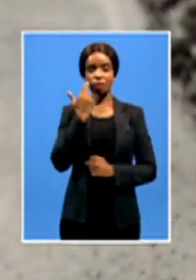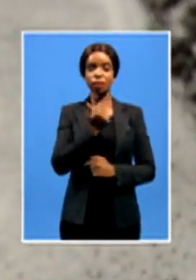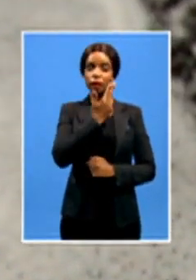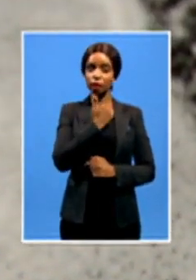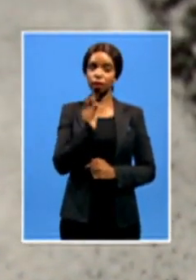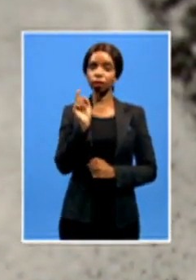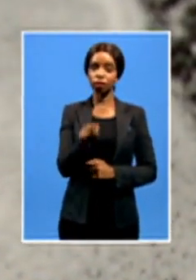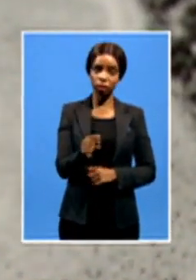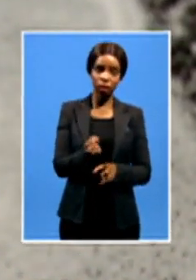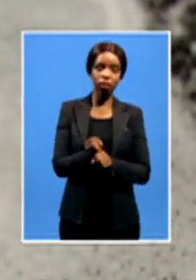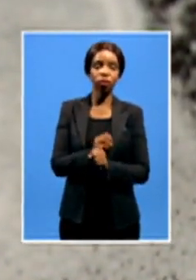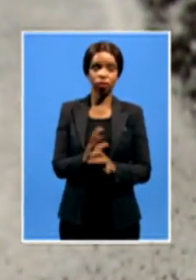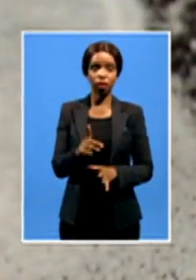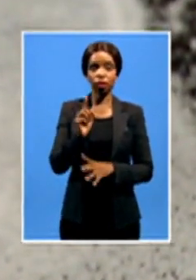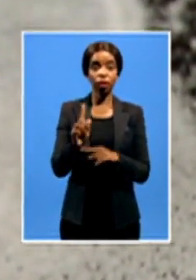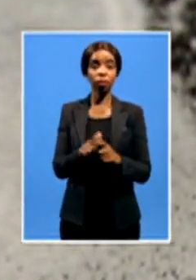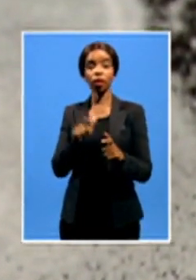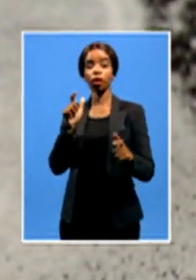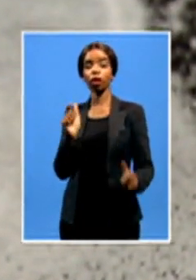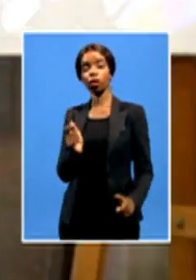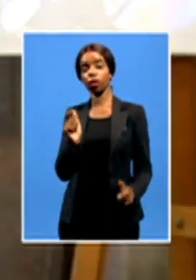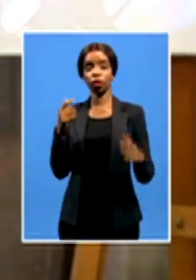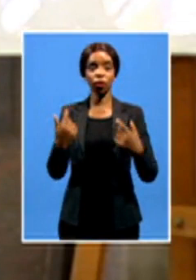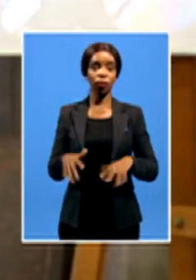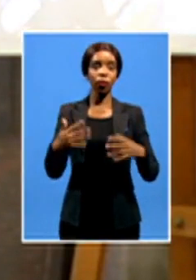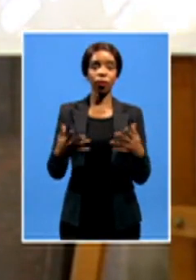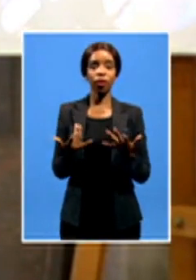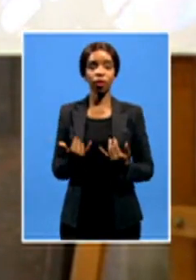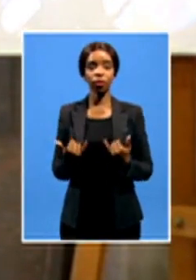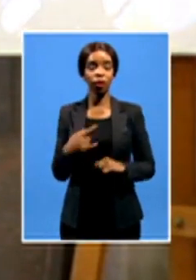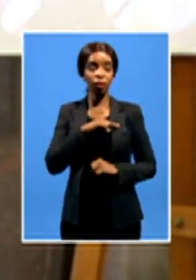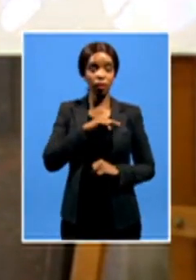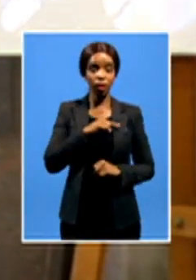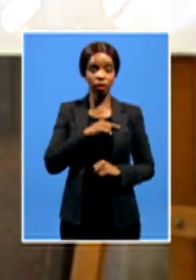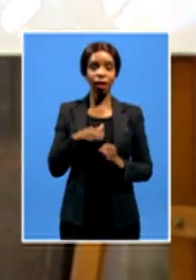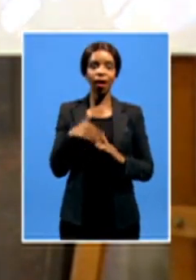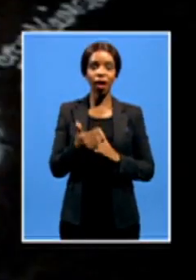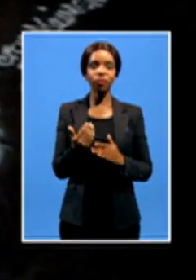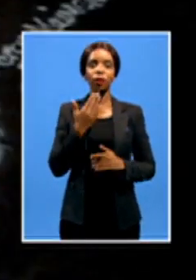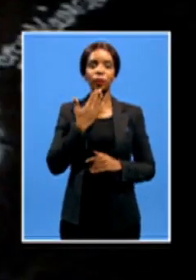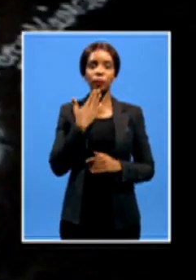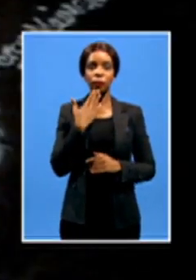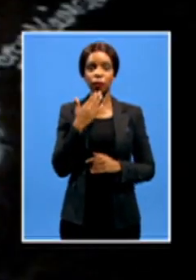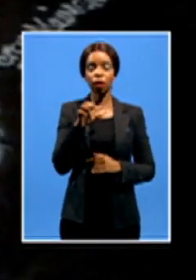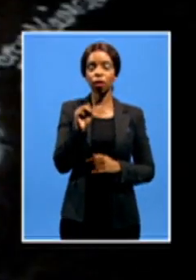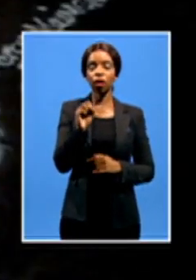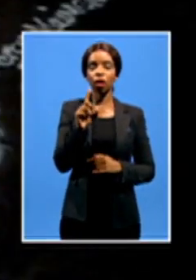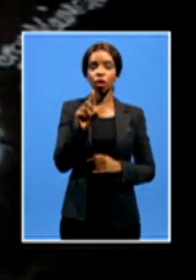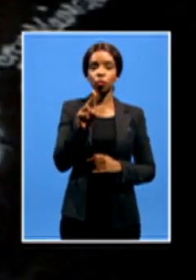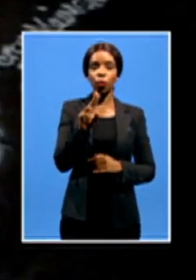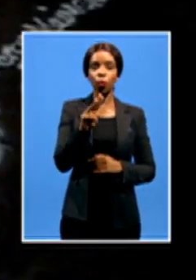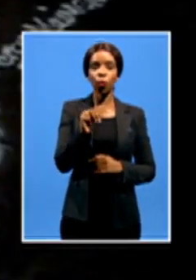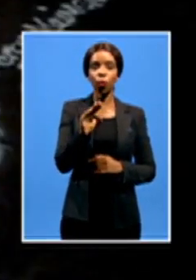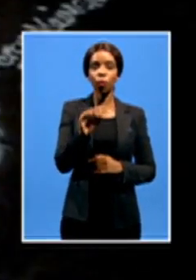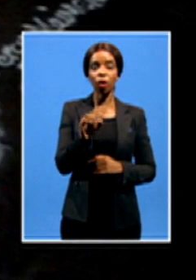when it started in 2014. Big break started, like it came after Joe Mafela died. I did a